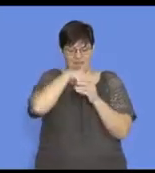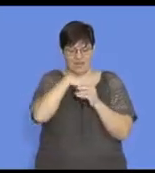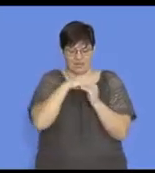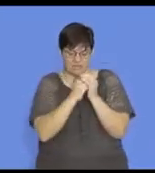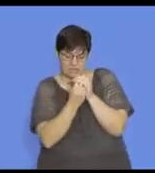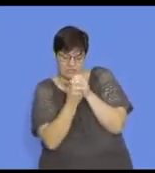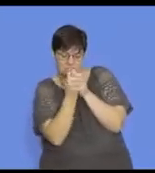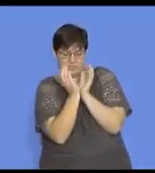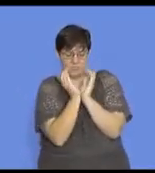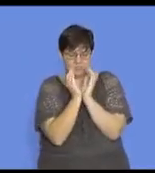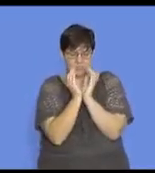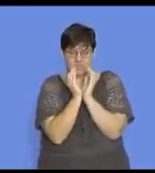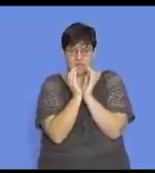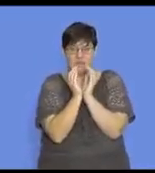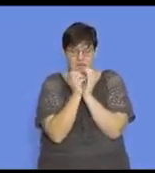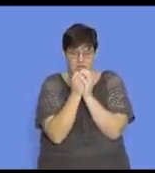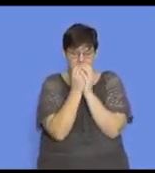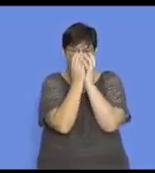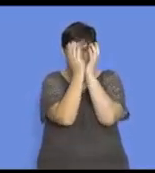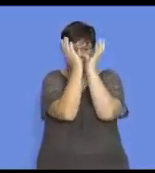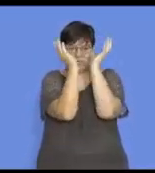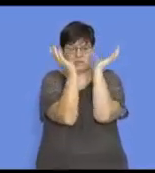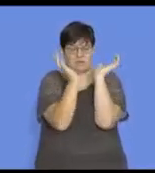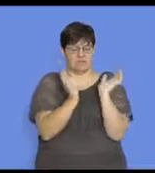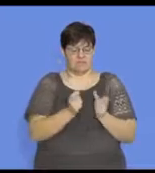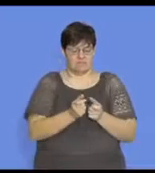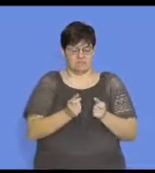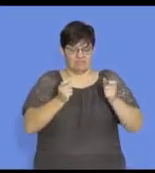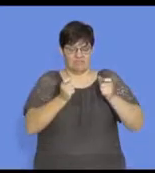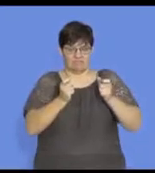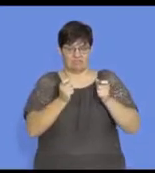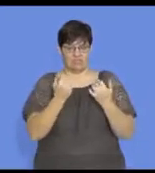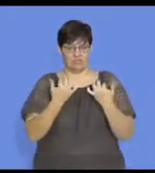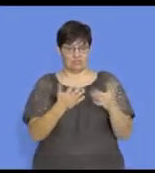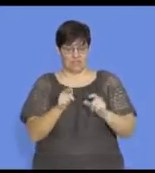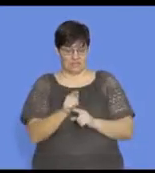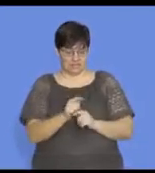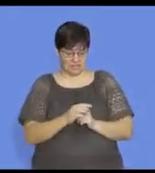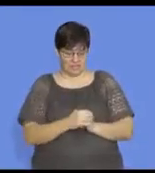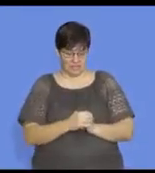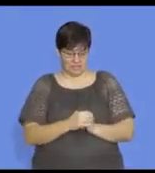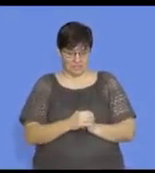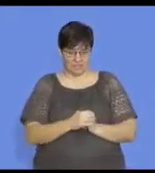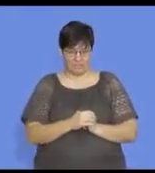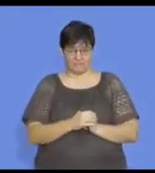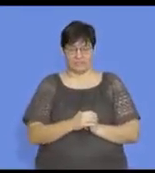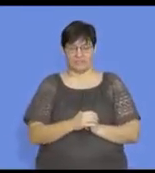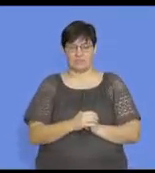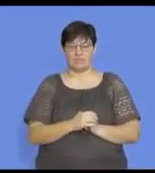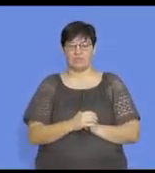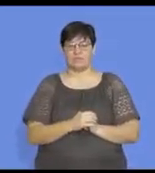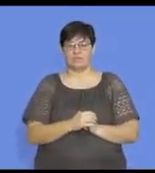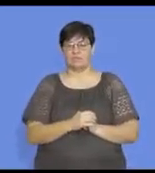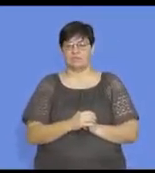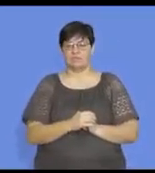they open, and they're there, and they're nice and green. Okay. Now the next part of the flower, it's probably